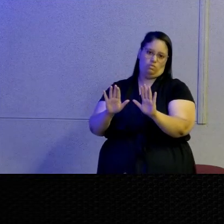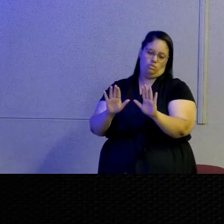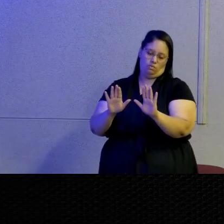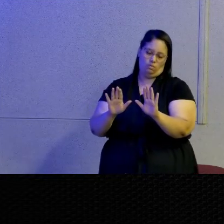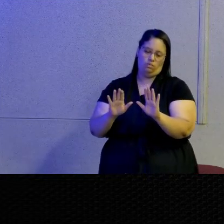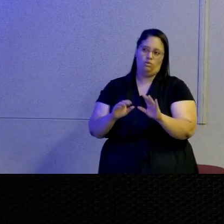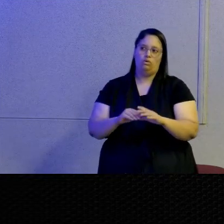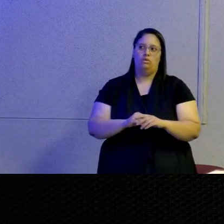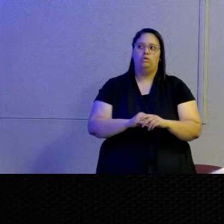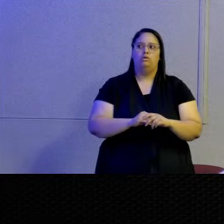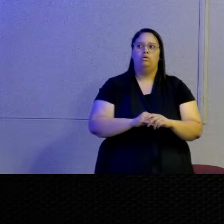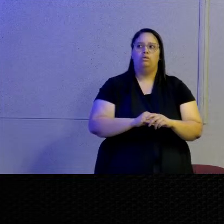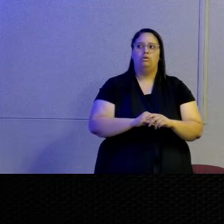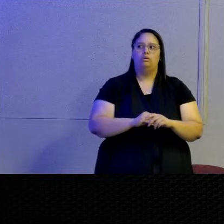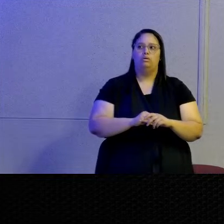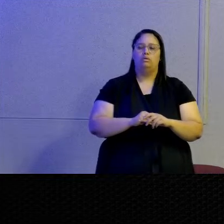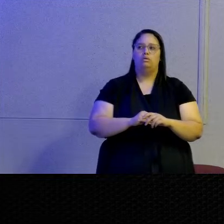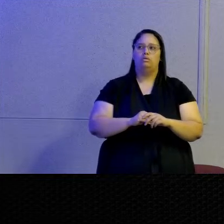We have heard